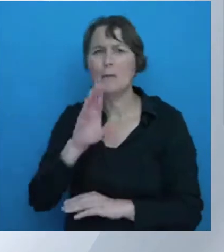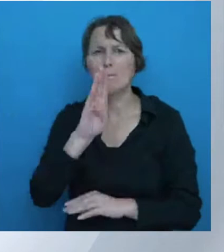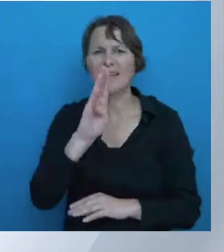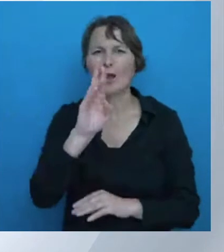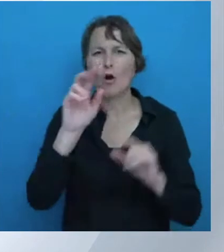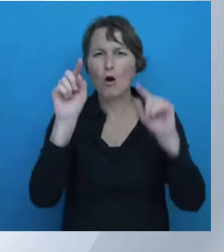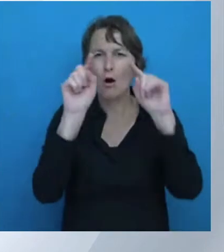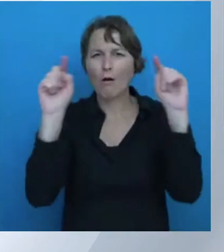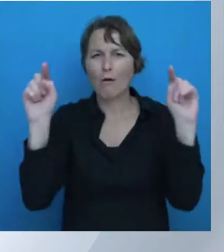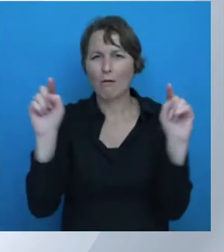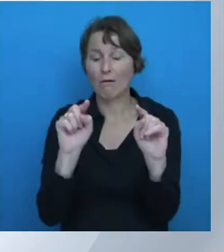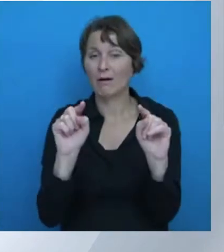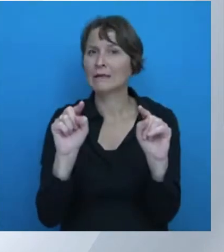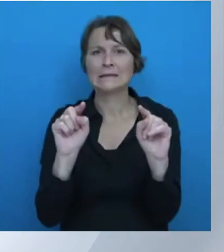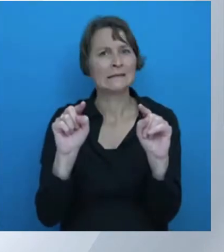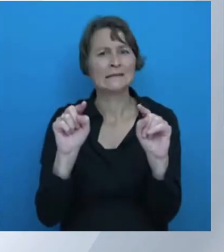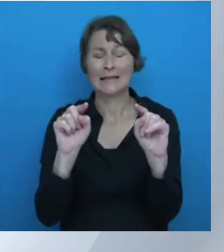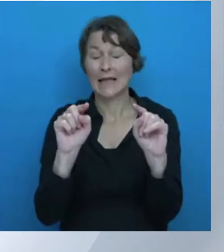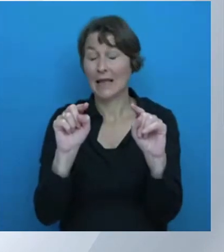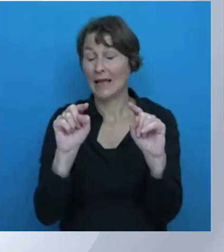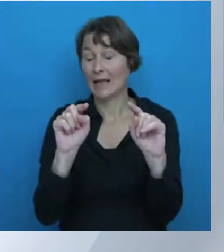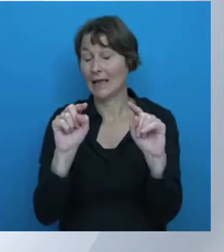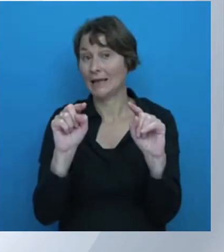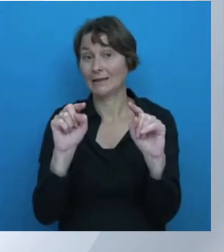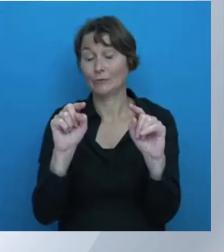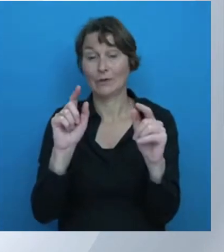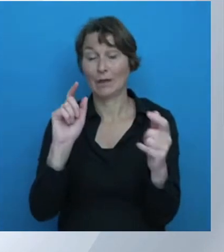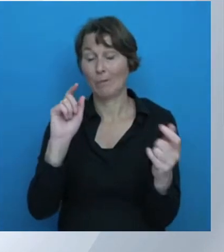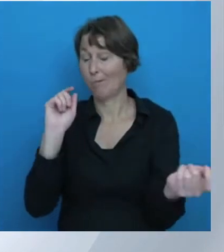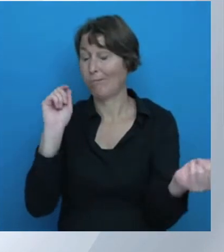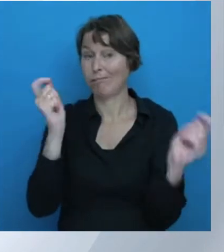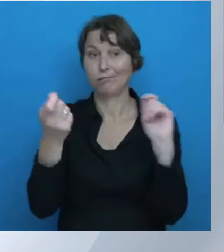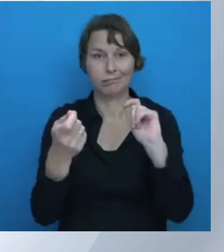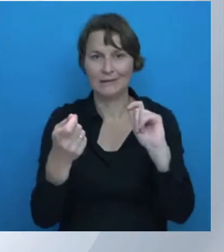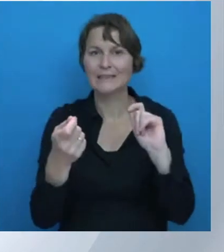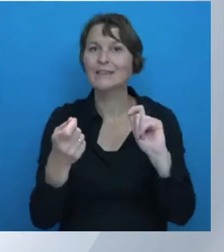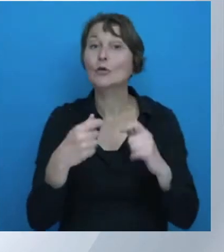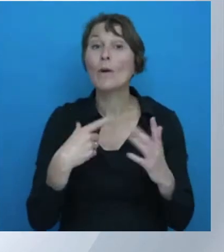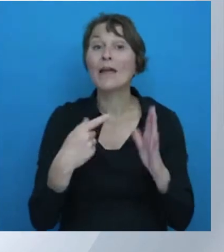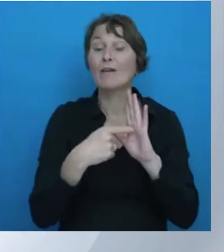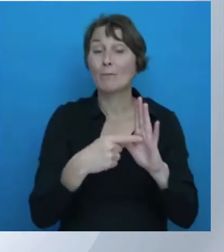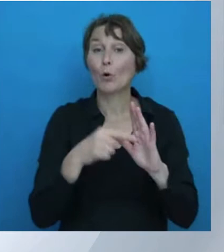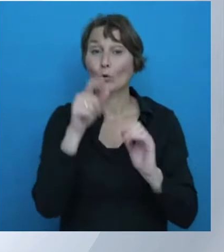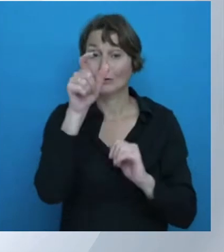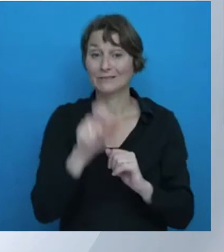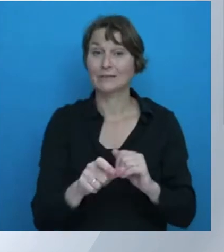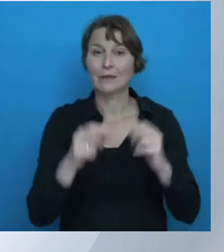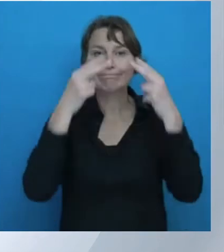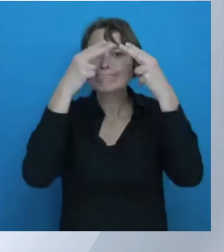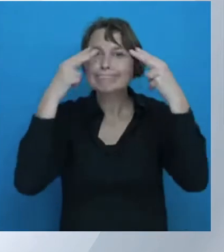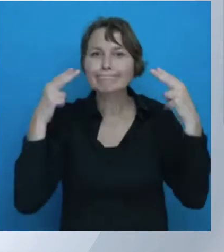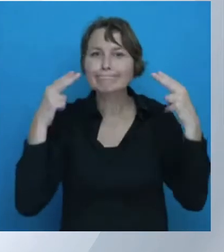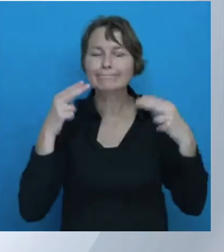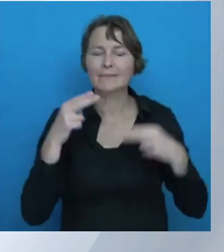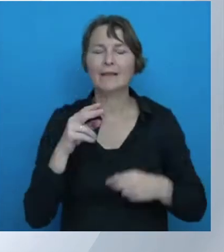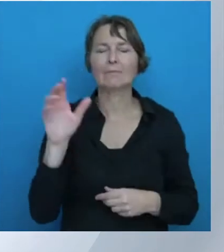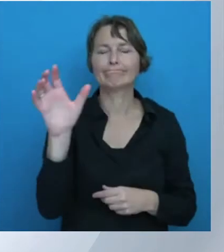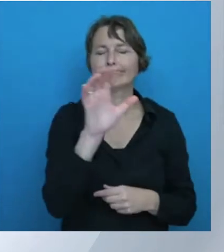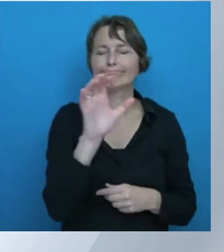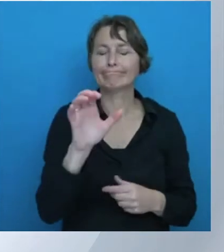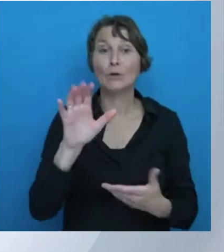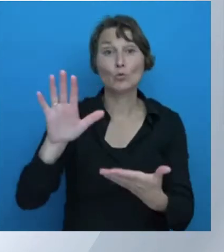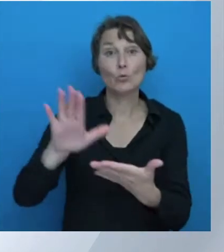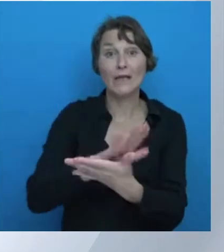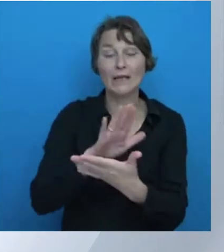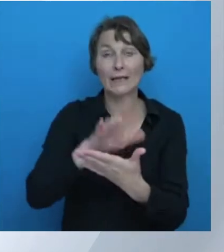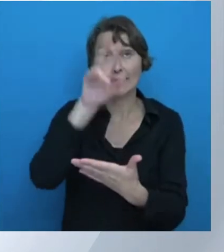of violated the HTML to use that. So a screen reader for someone who's visually impaired wouldn't be able to actually read that. And I